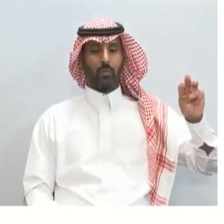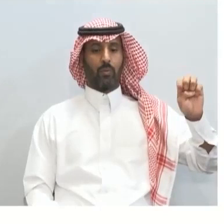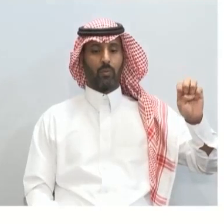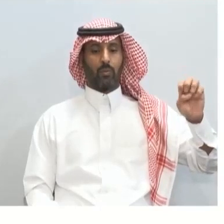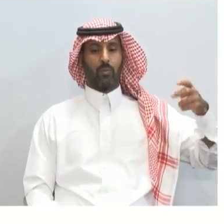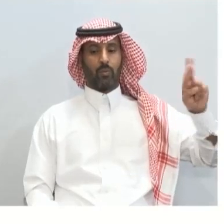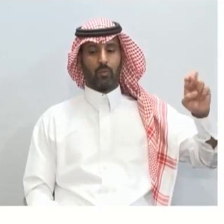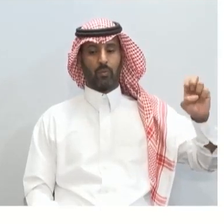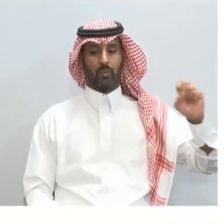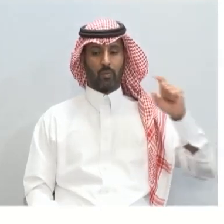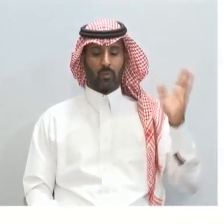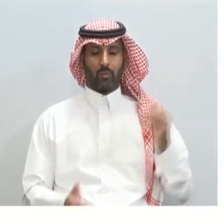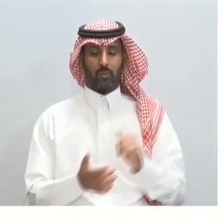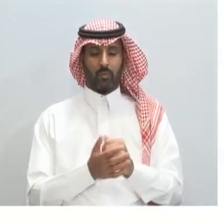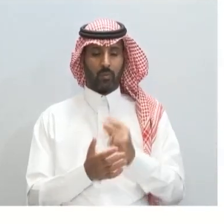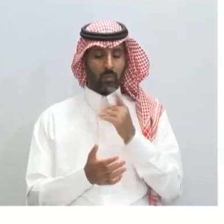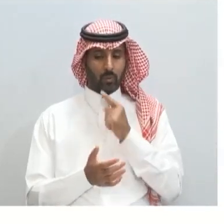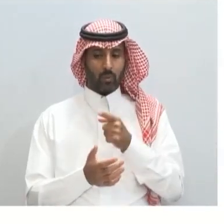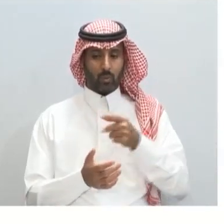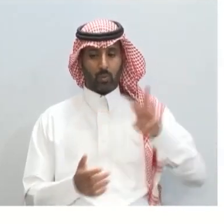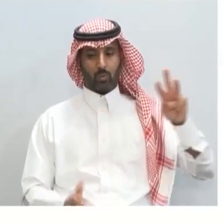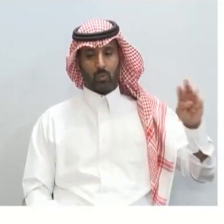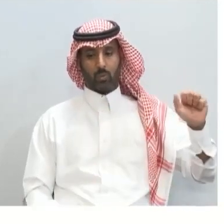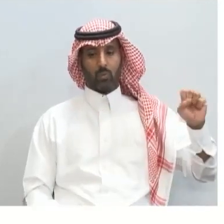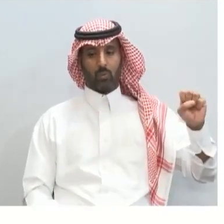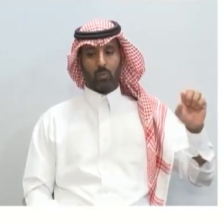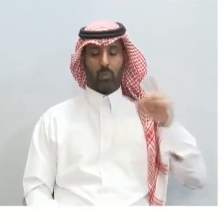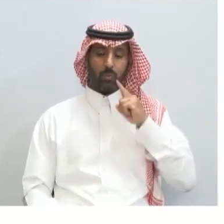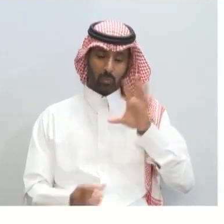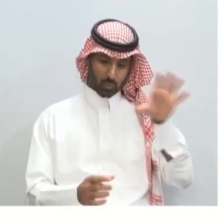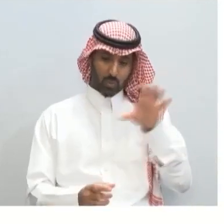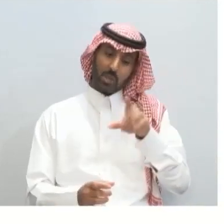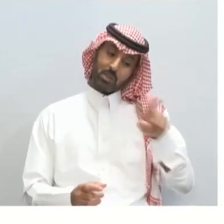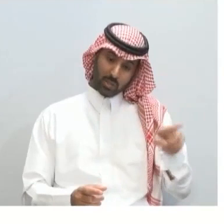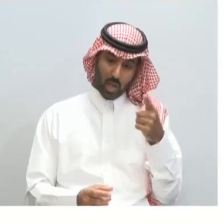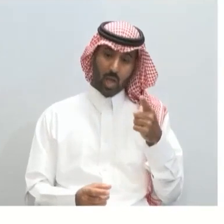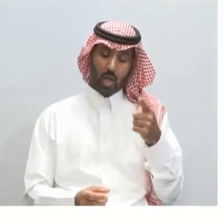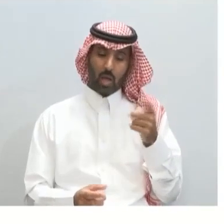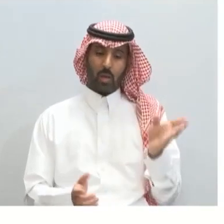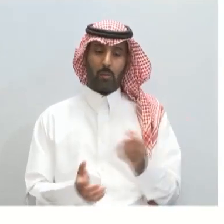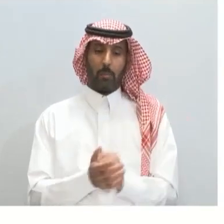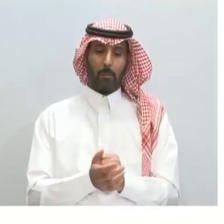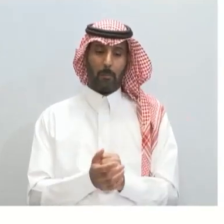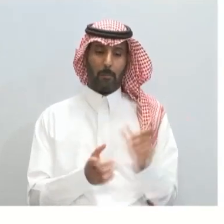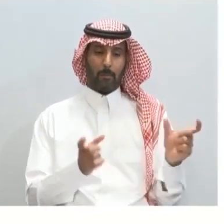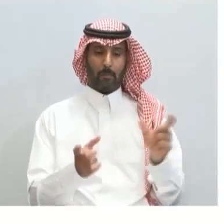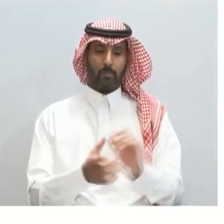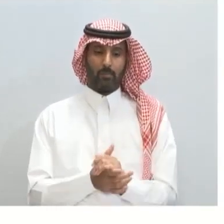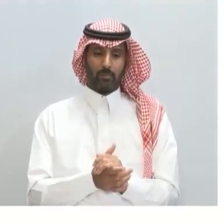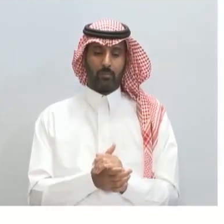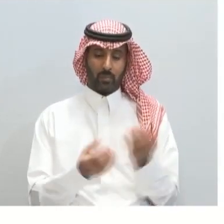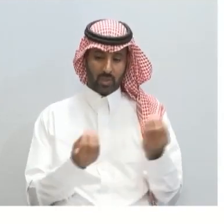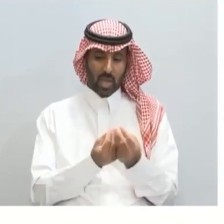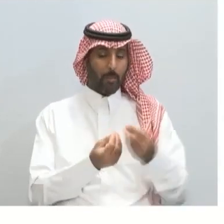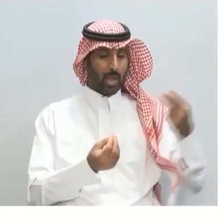talks as if he were we didn't say was both of them are correct but where is uh more